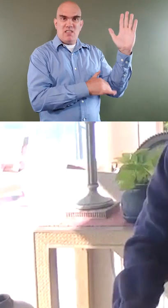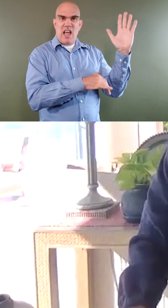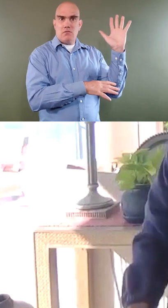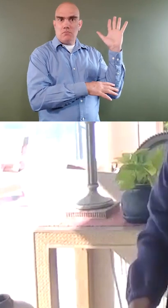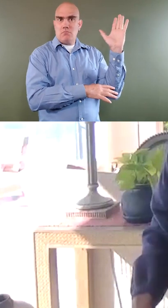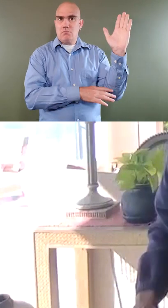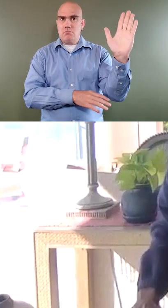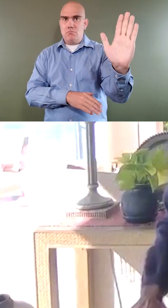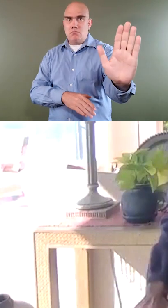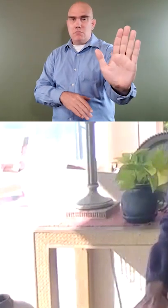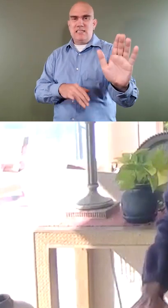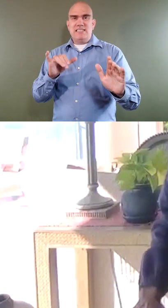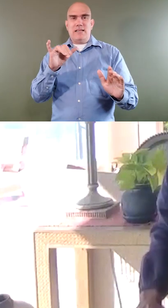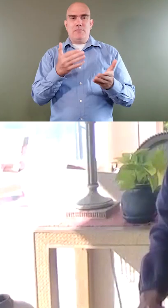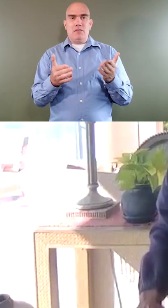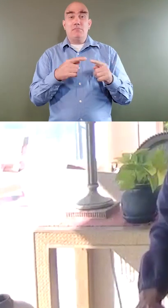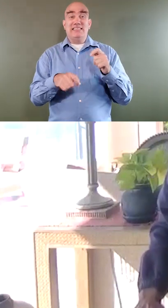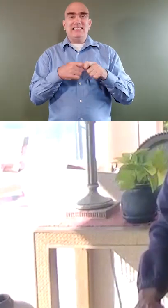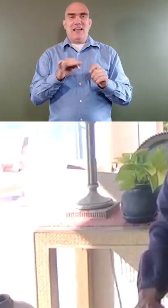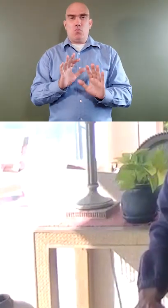with the feeling of pulling rather than pushing.